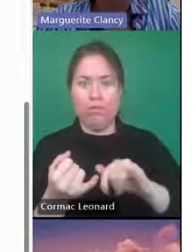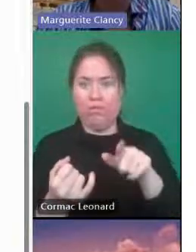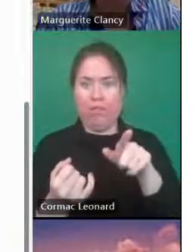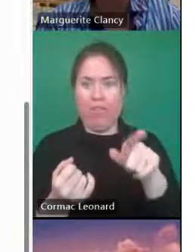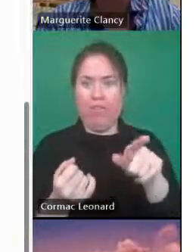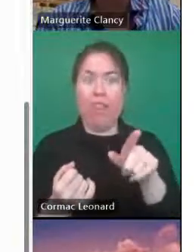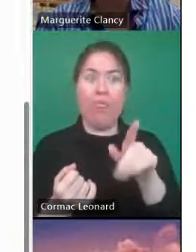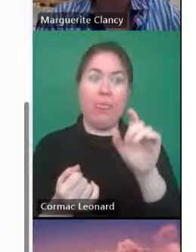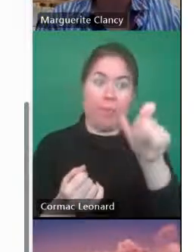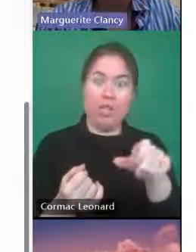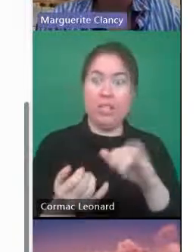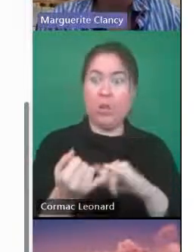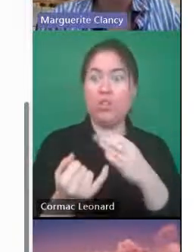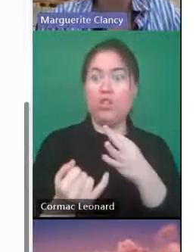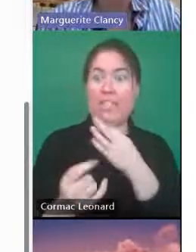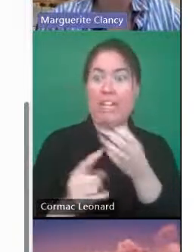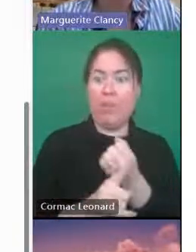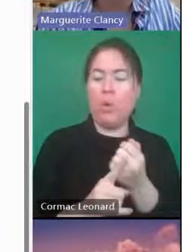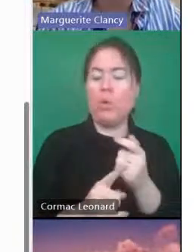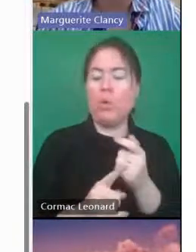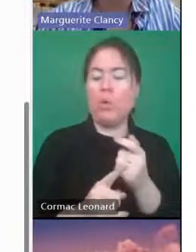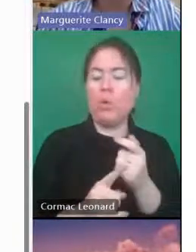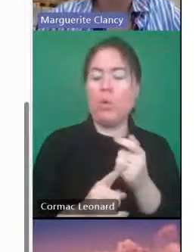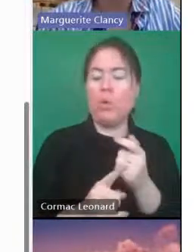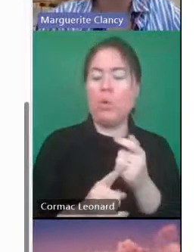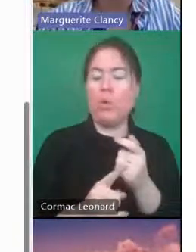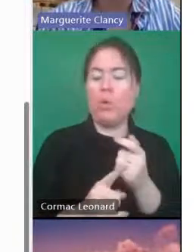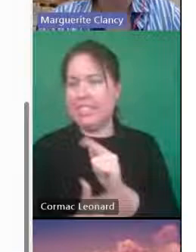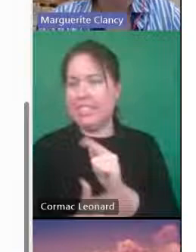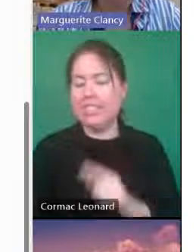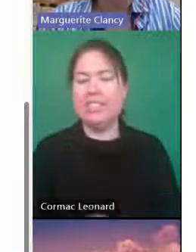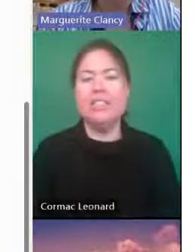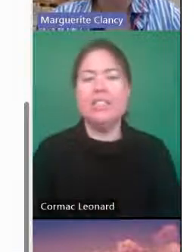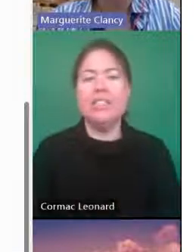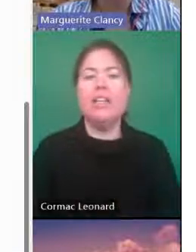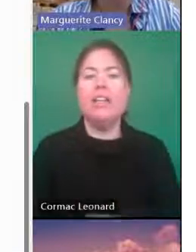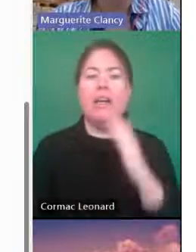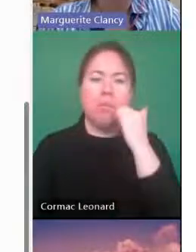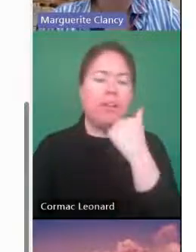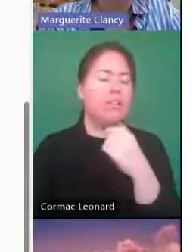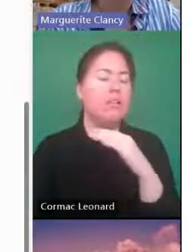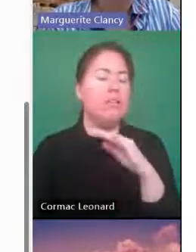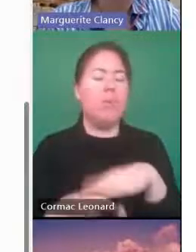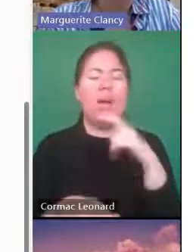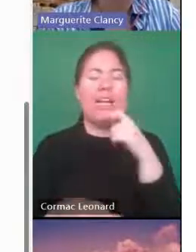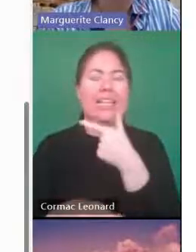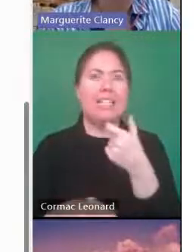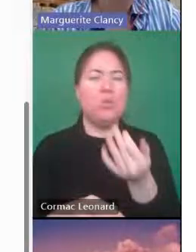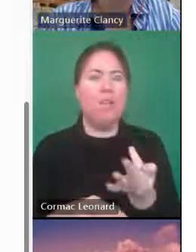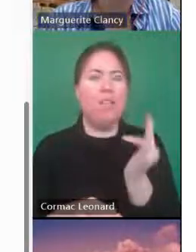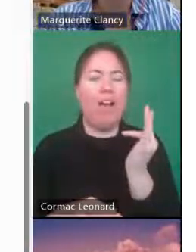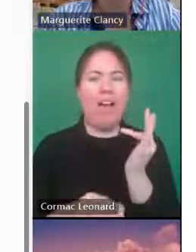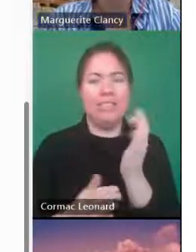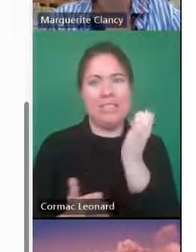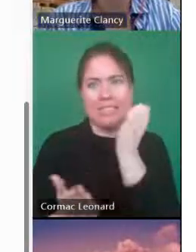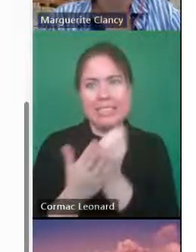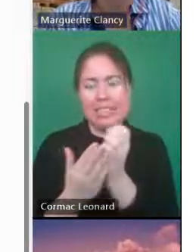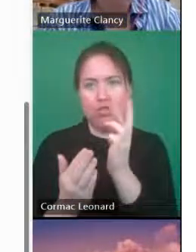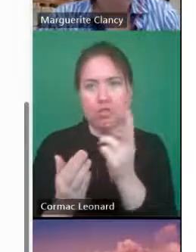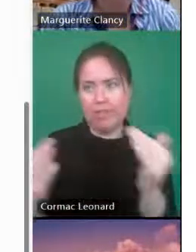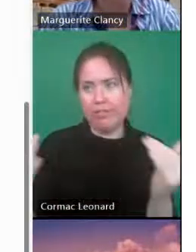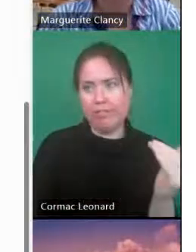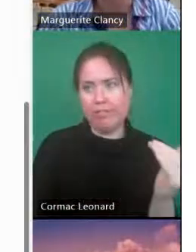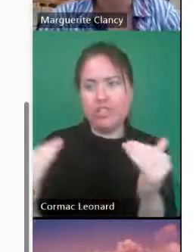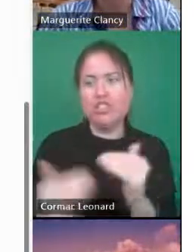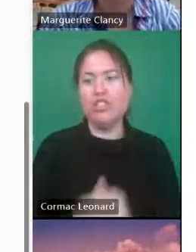living. Because again, this facilitates matches and accurate matches within the system.